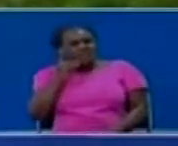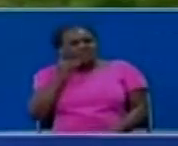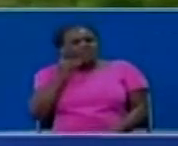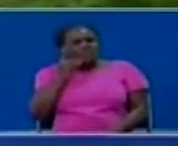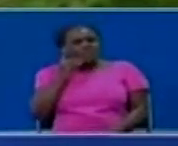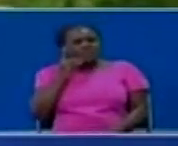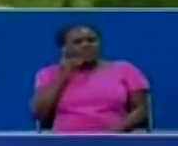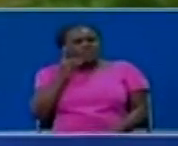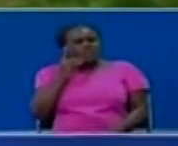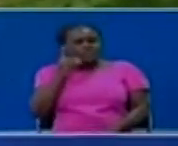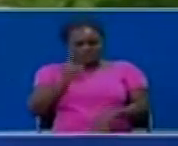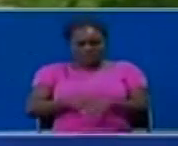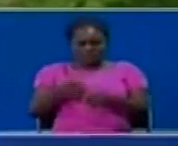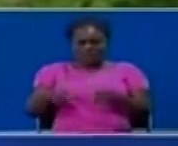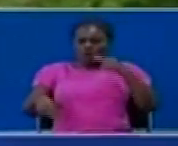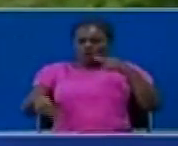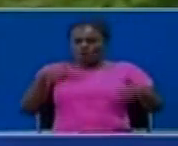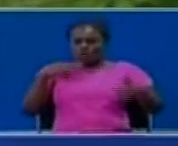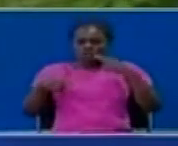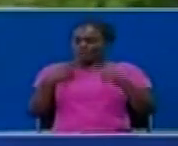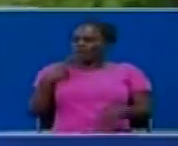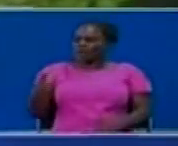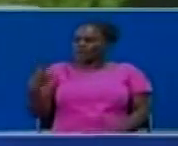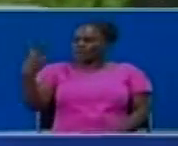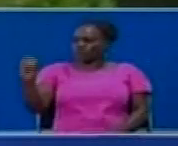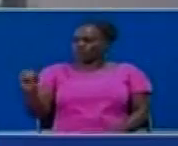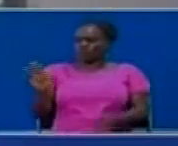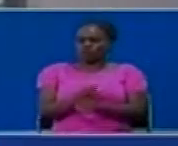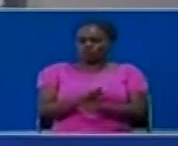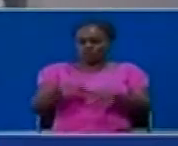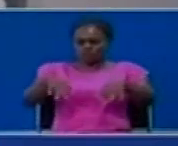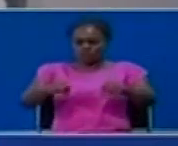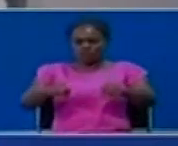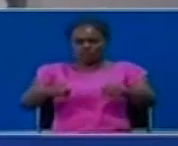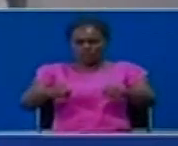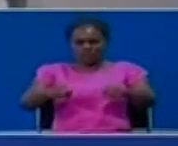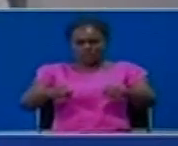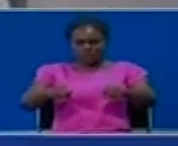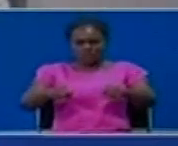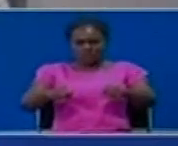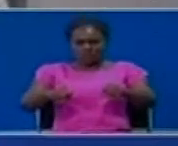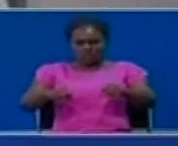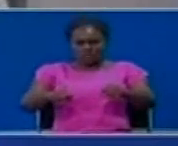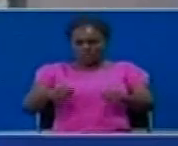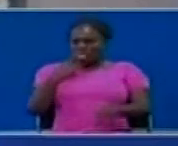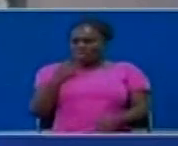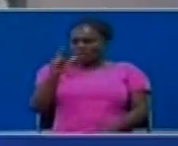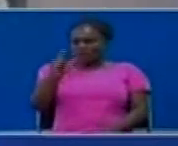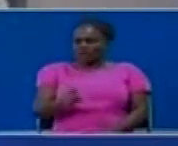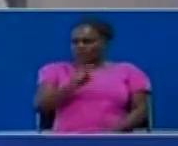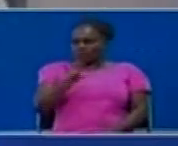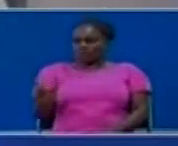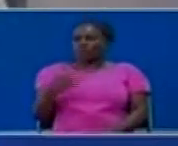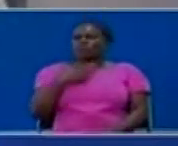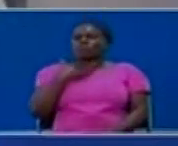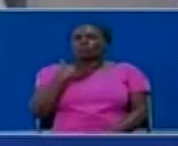Good fortunes of the season have seen the hotel's 120 rooms fully booked. The Jazalore initiative run by the Red Cross is looking to